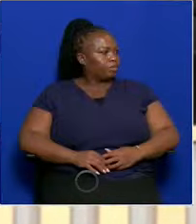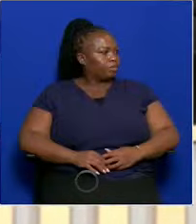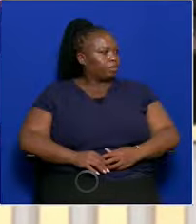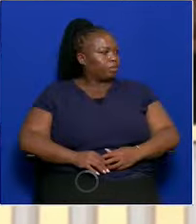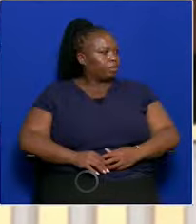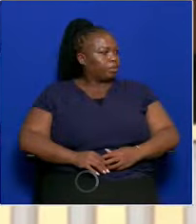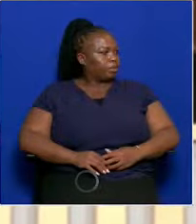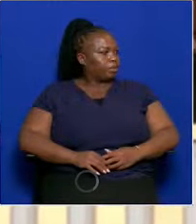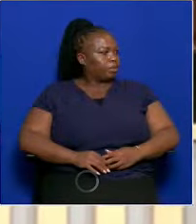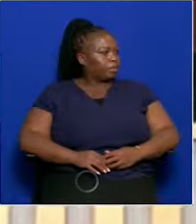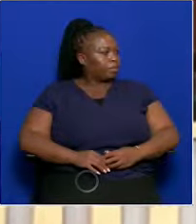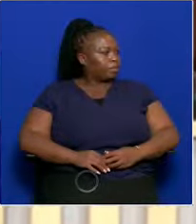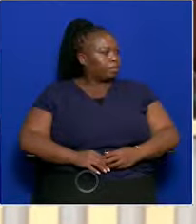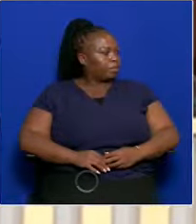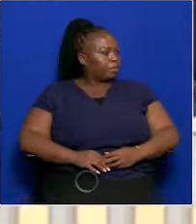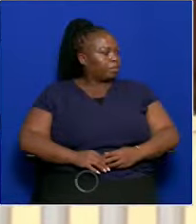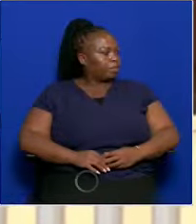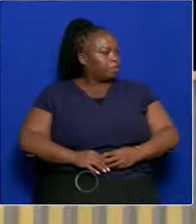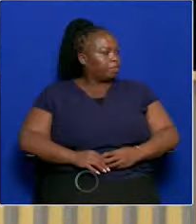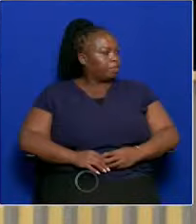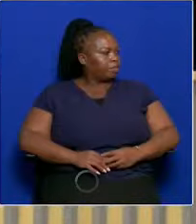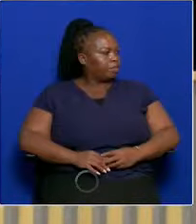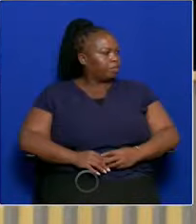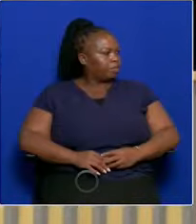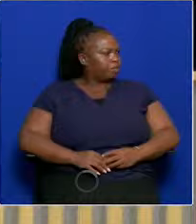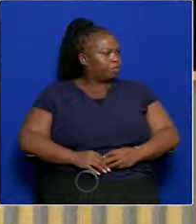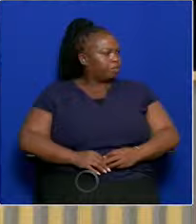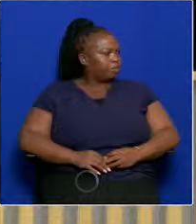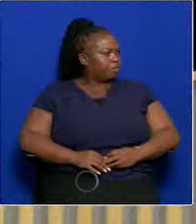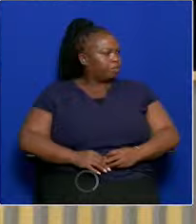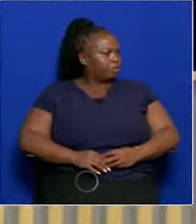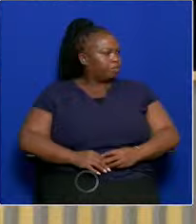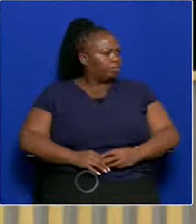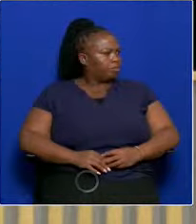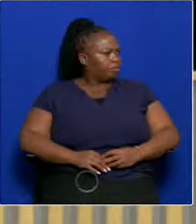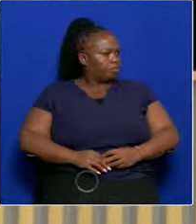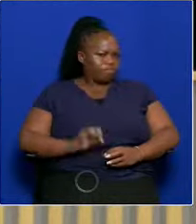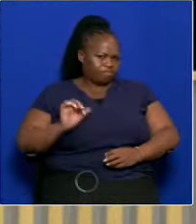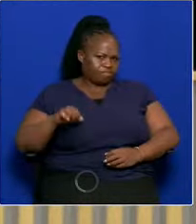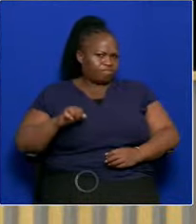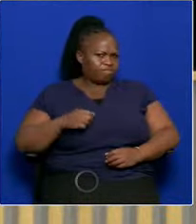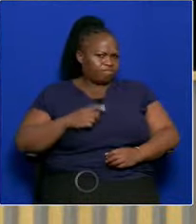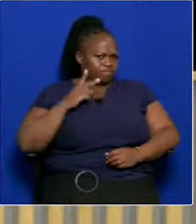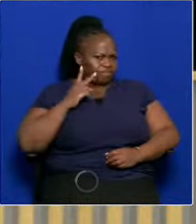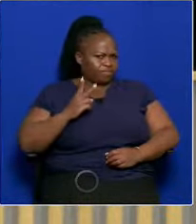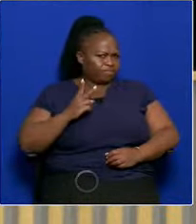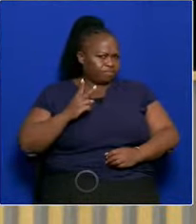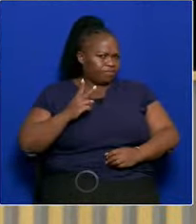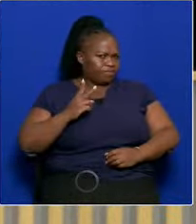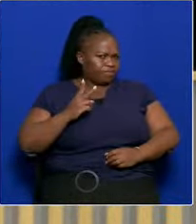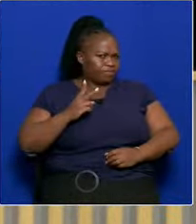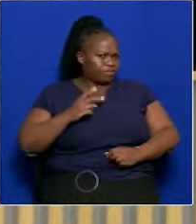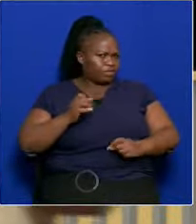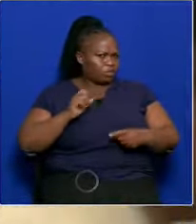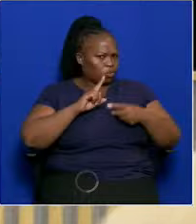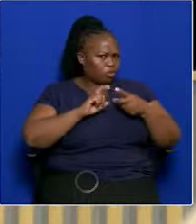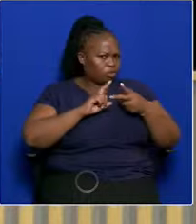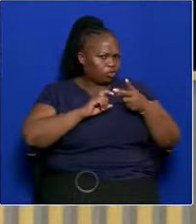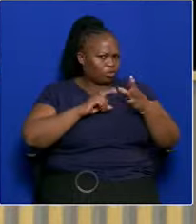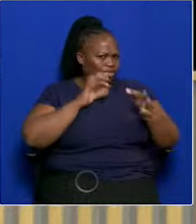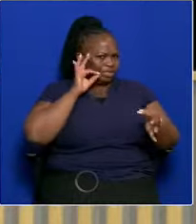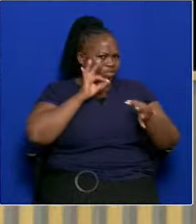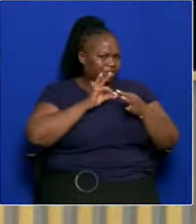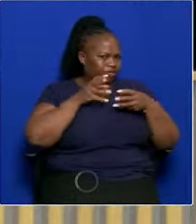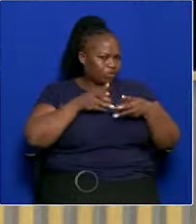Ms. Bowe, we, we do realize that you've structured your questioning in a particular way. Is it